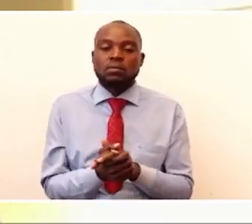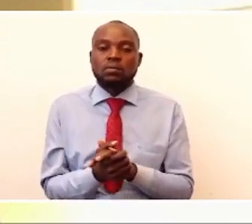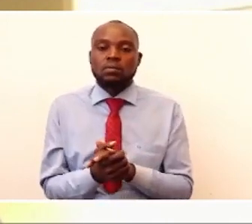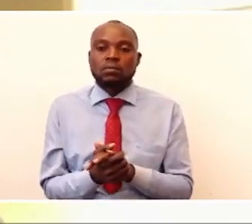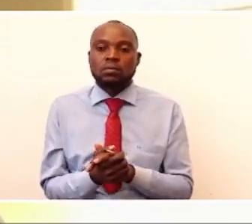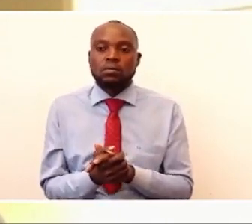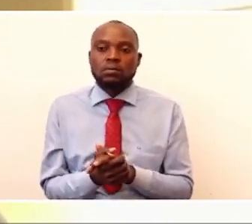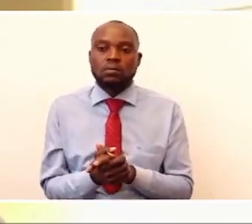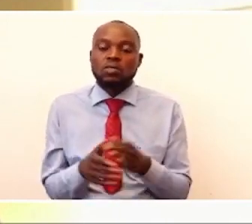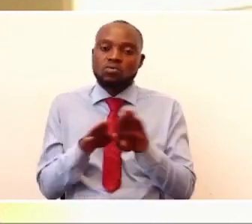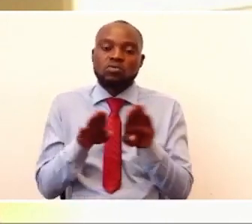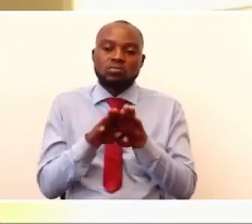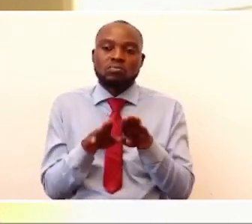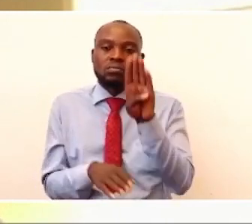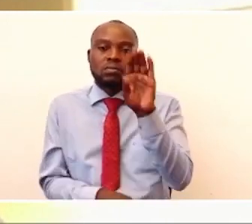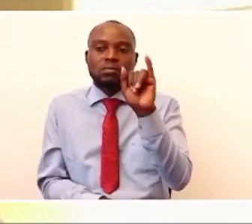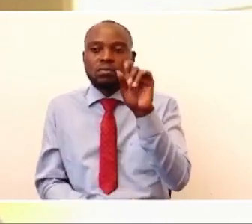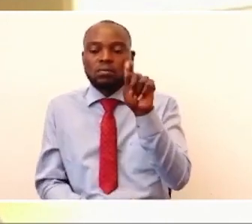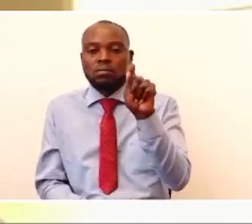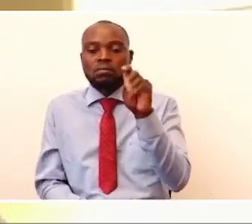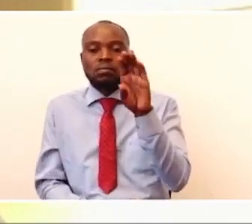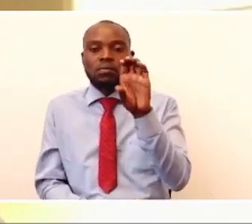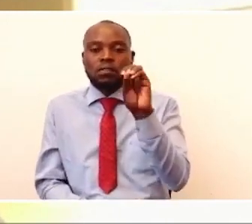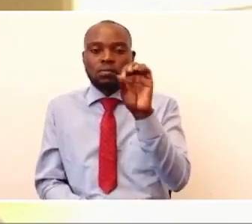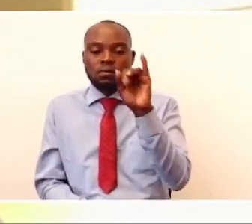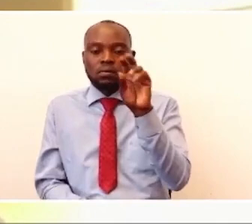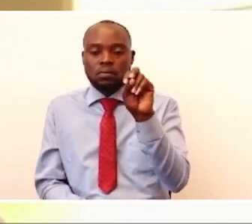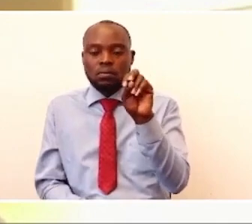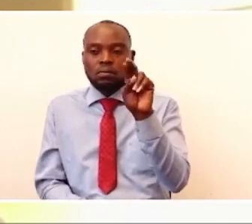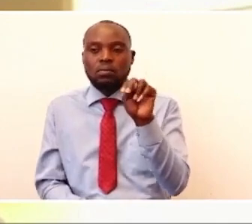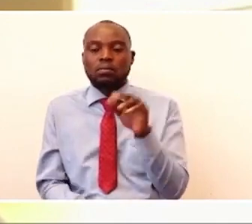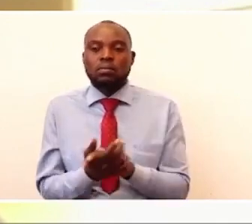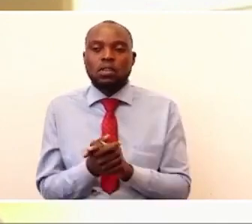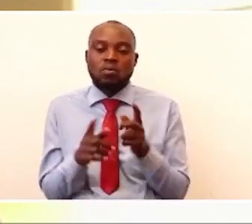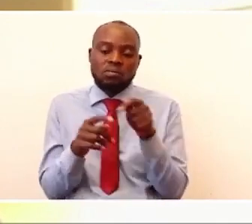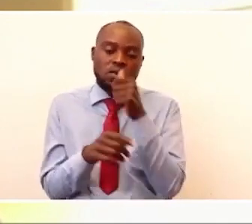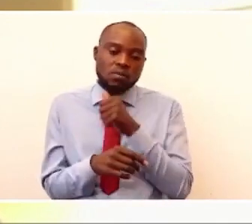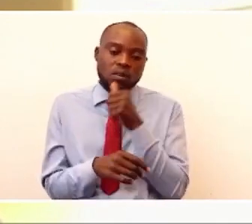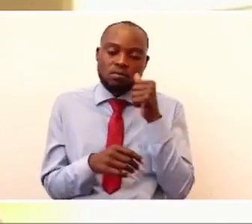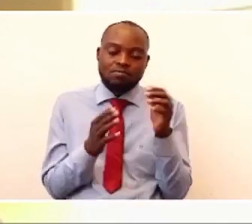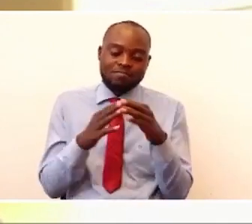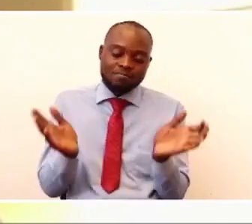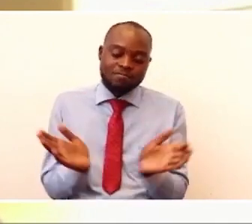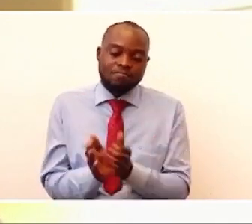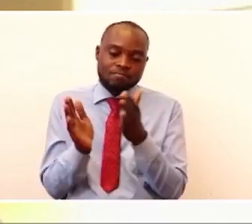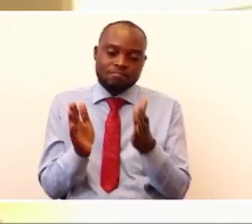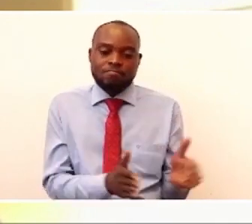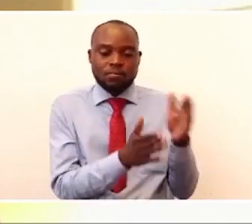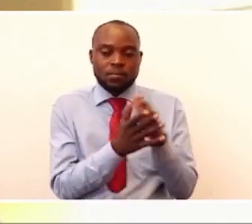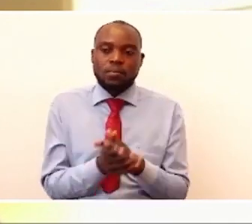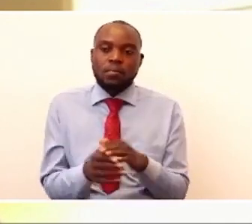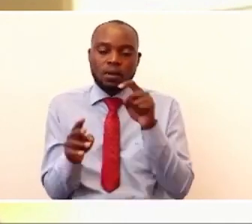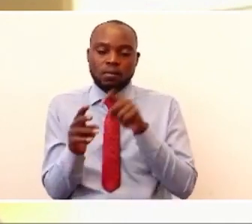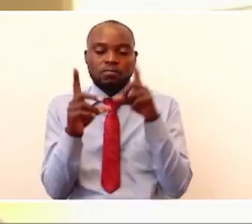like Bitcoin, it's one end of the spectrum. But even within the private sector development of digital currencies, there